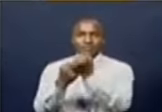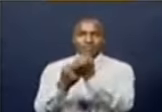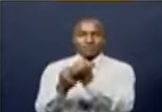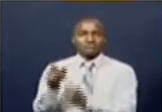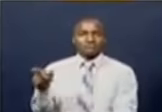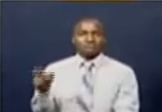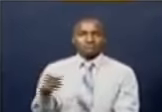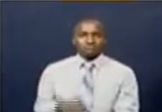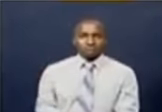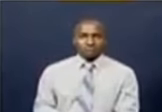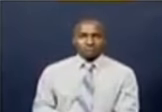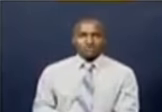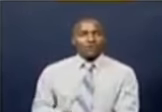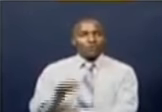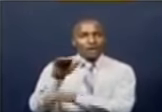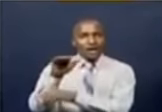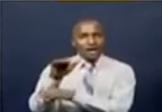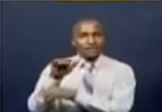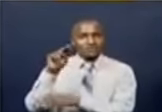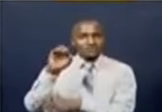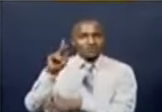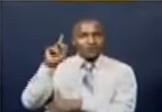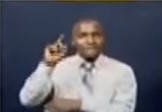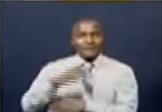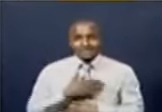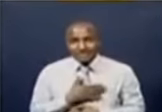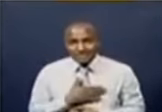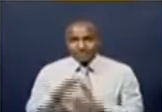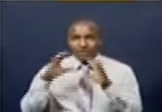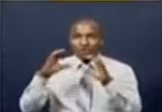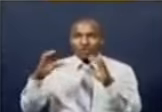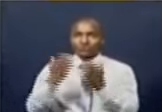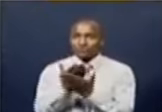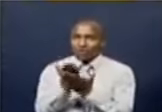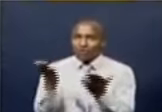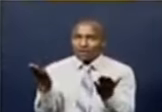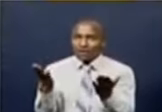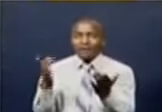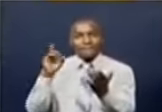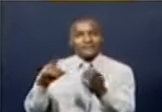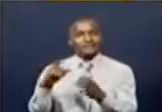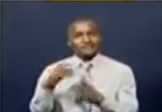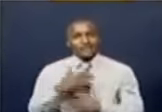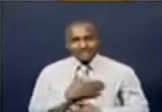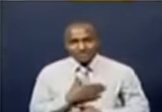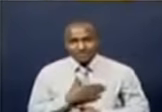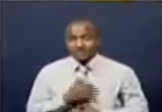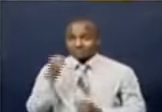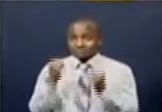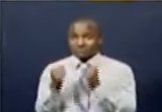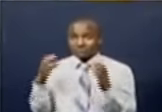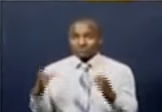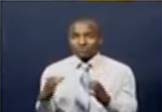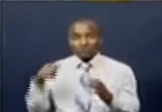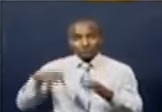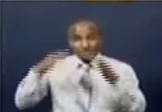We asking NOC to respect coaches, respect athletes as well. And we had a resolution today